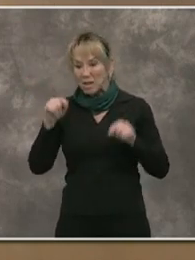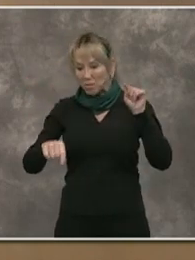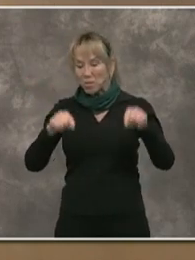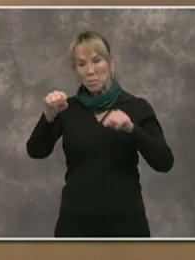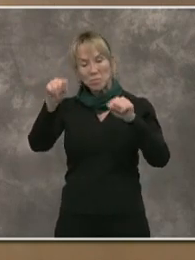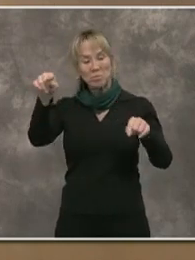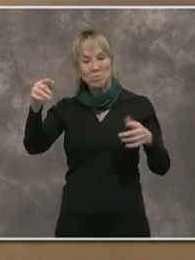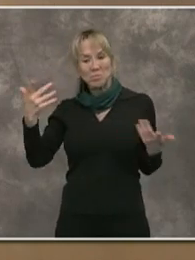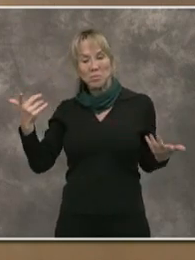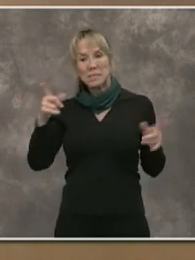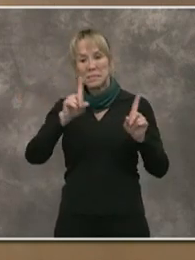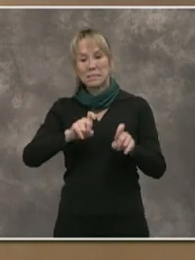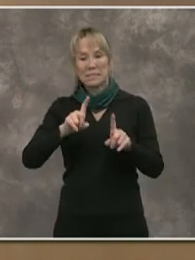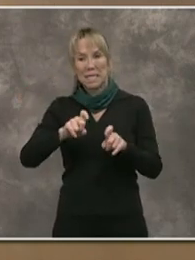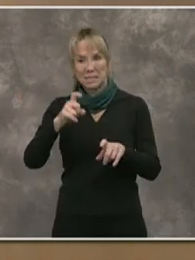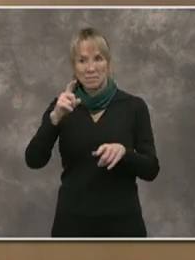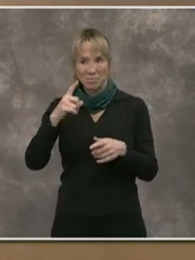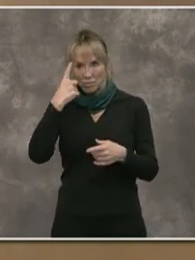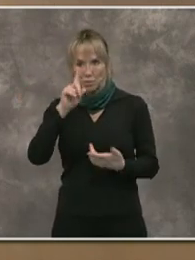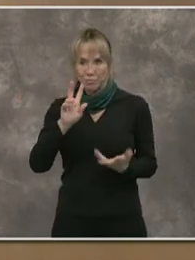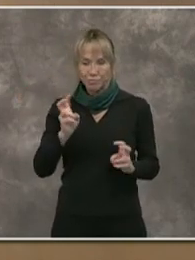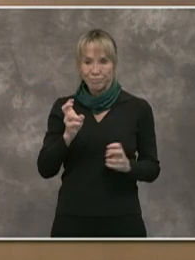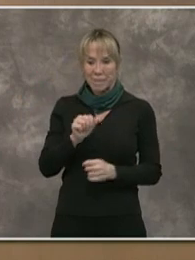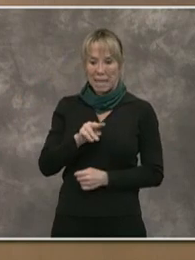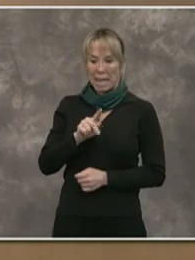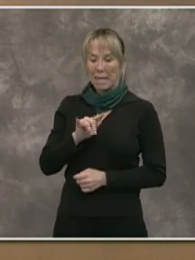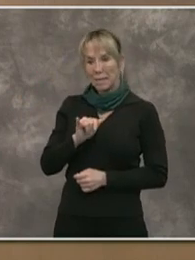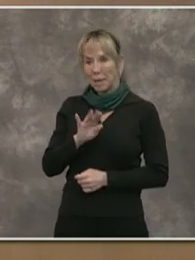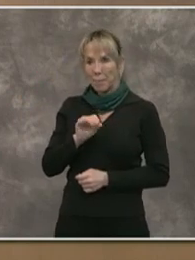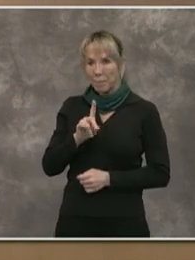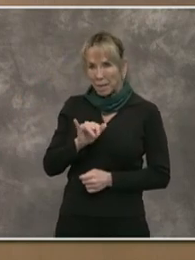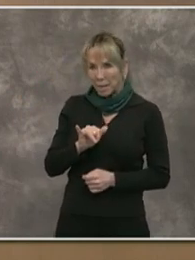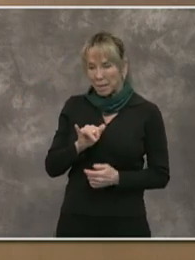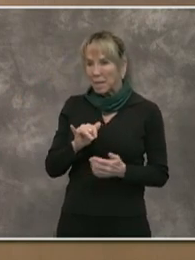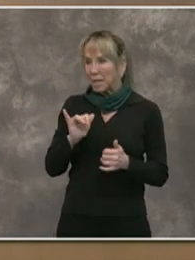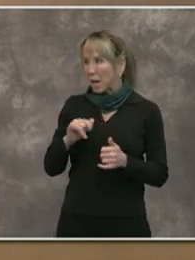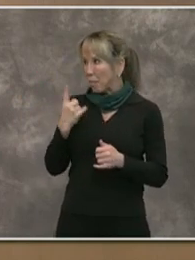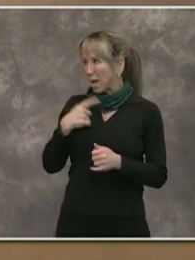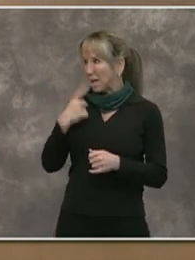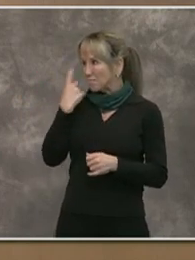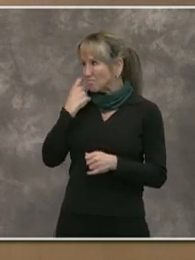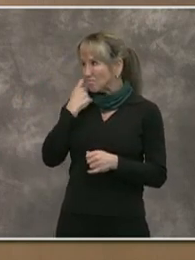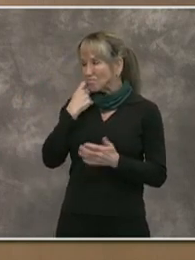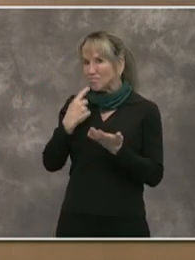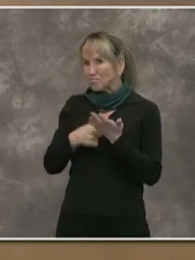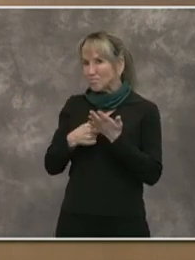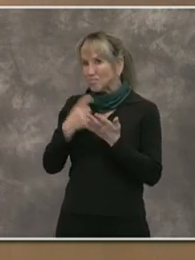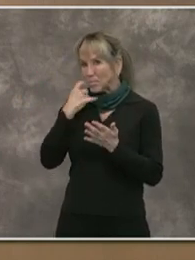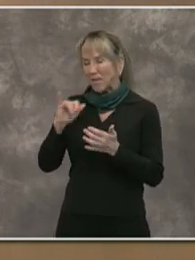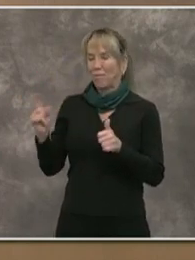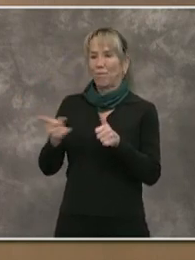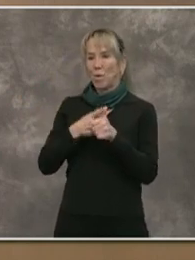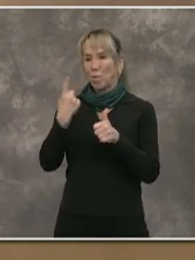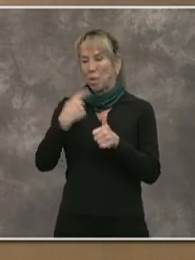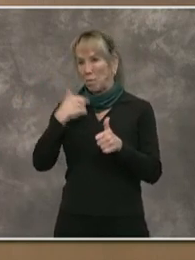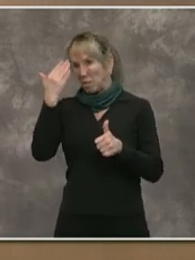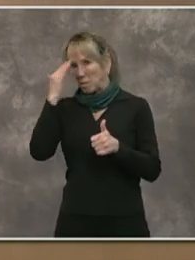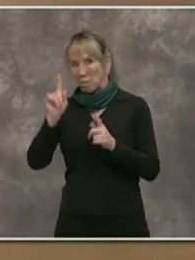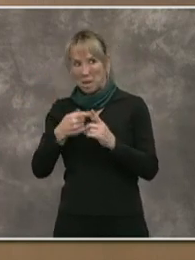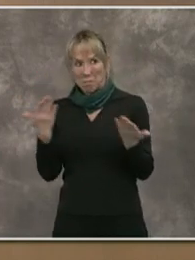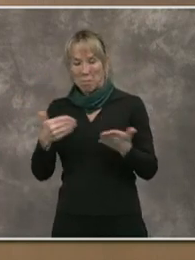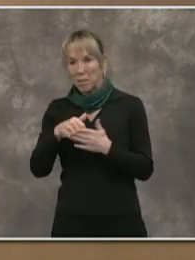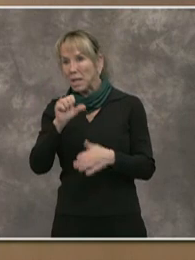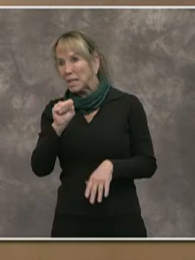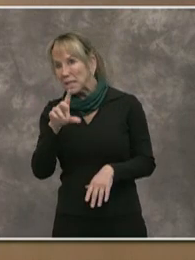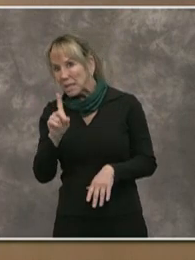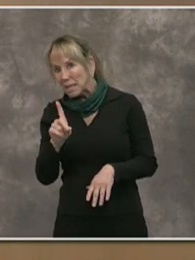earlier was one of the first that we became aware of here in San Diego. And it is likely that antibody testing